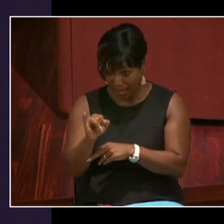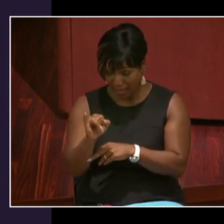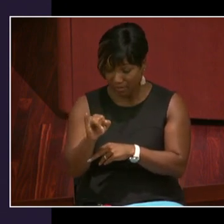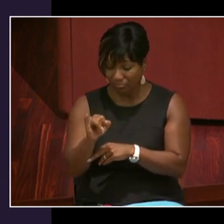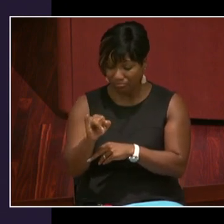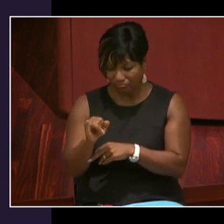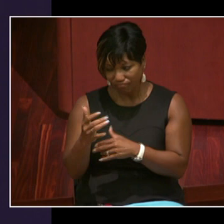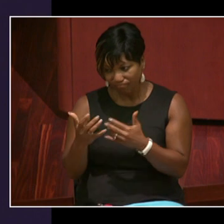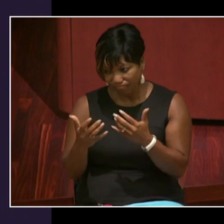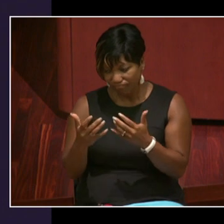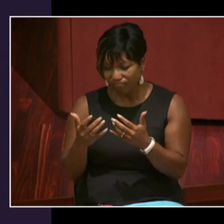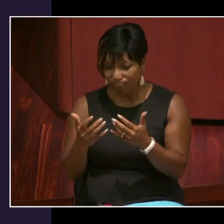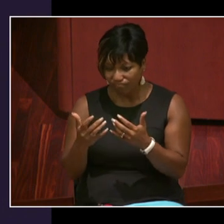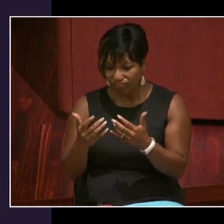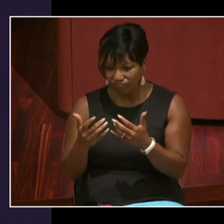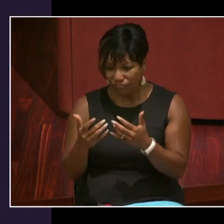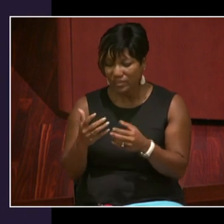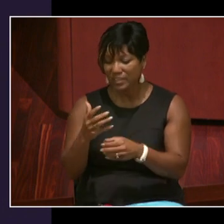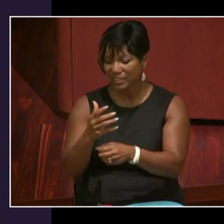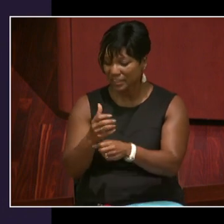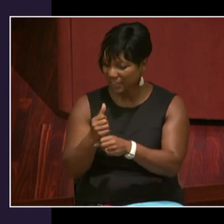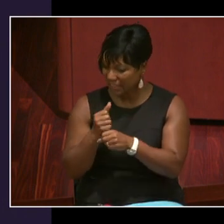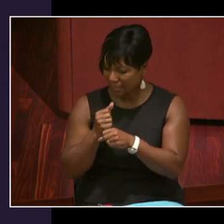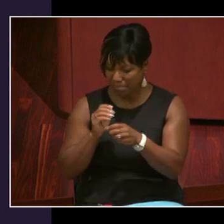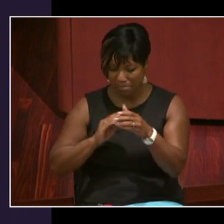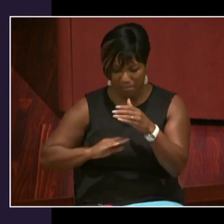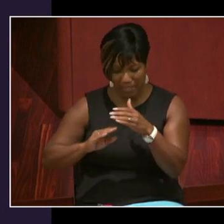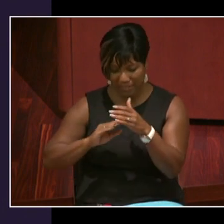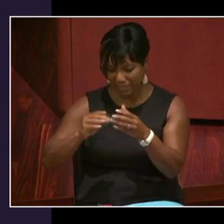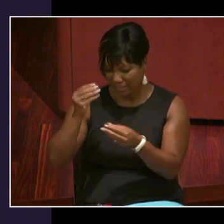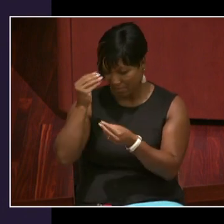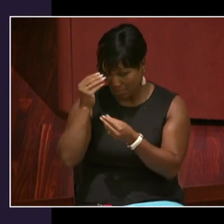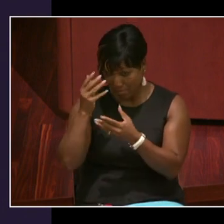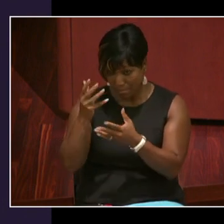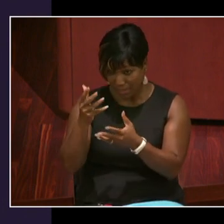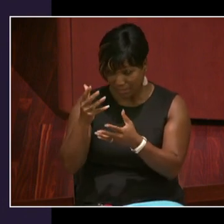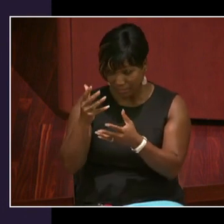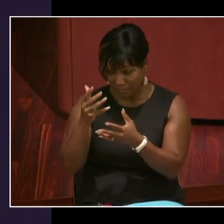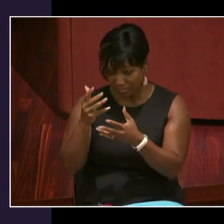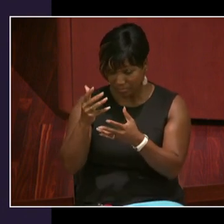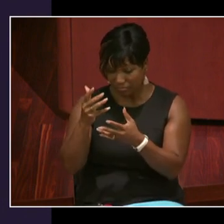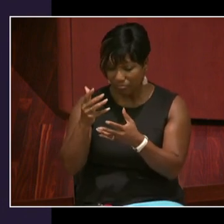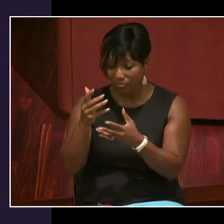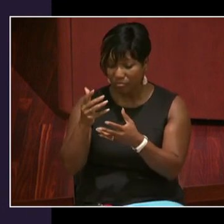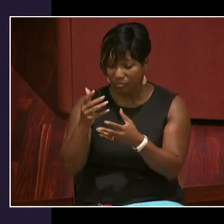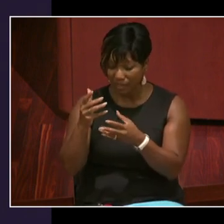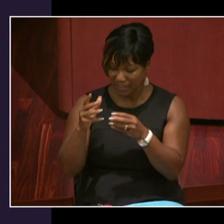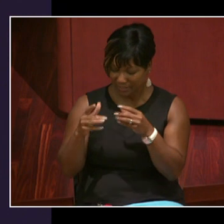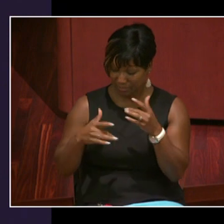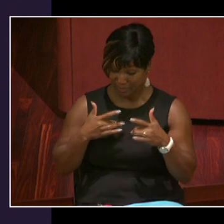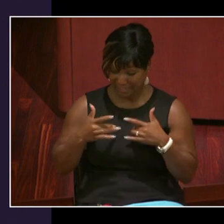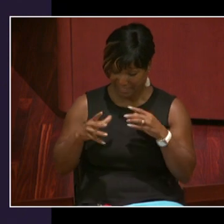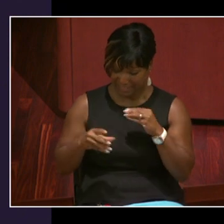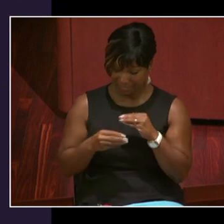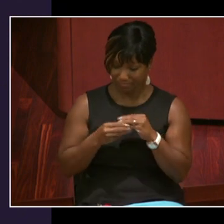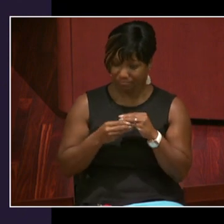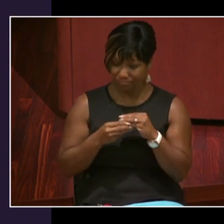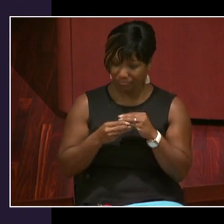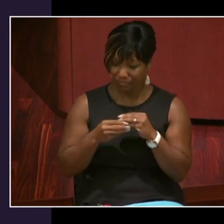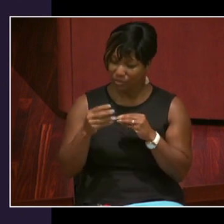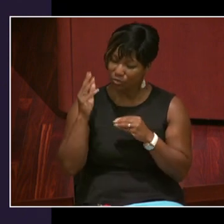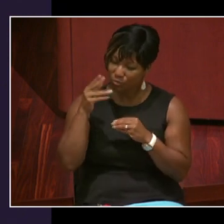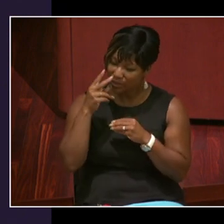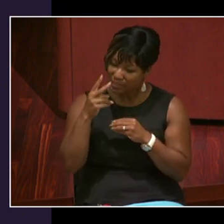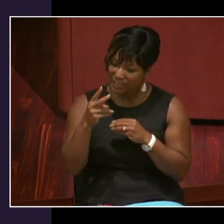that, obtaining basic biographical information. But you get some exciting additions here. Oftentimes you'll see information